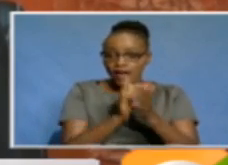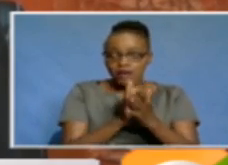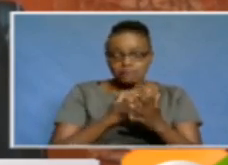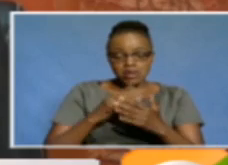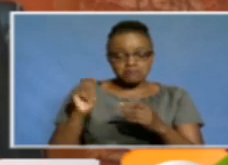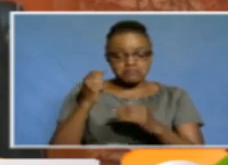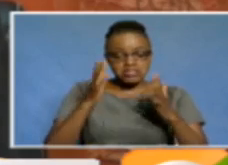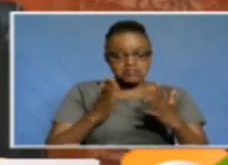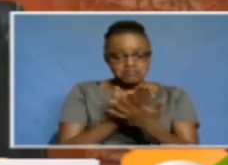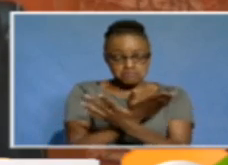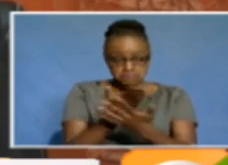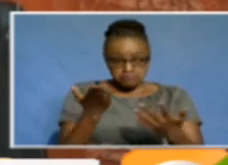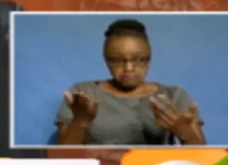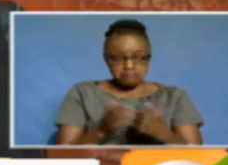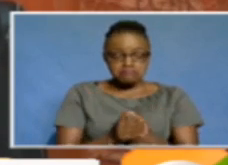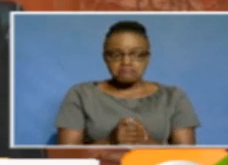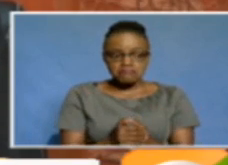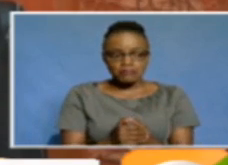Kenyans.